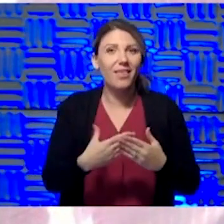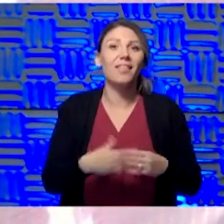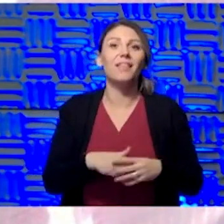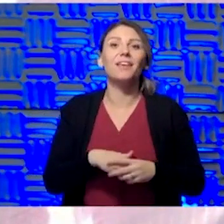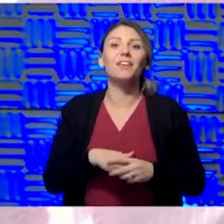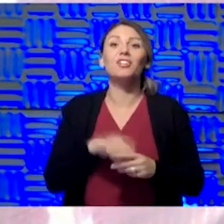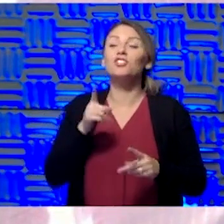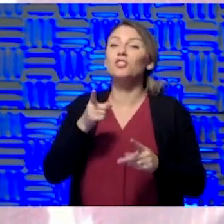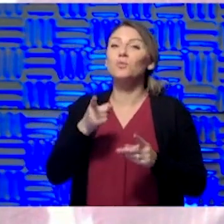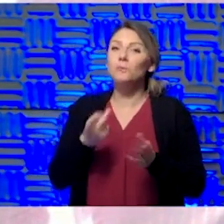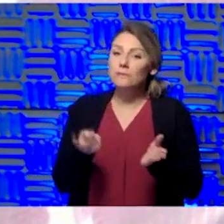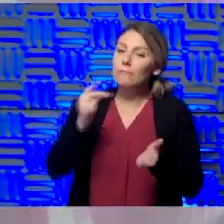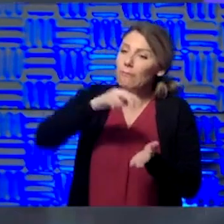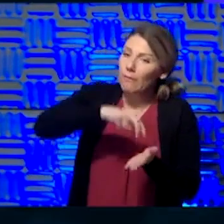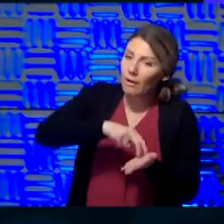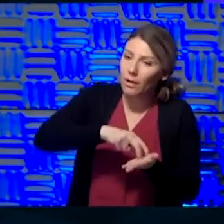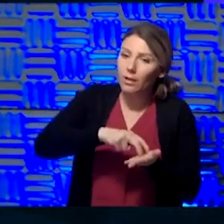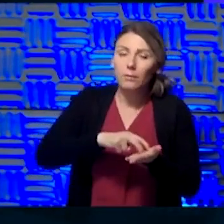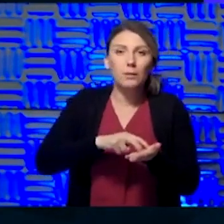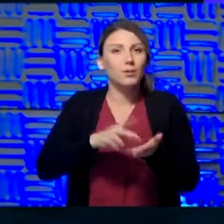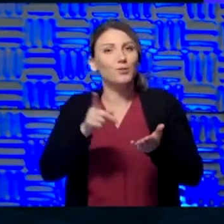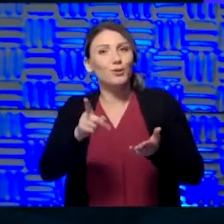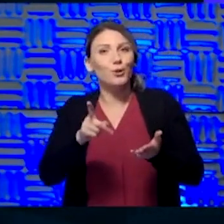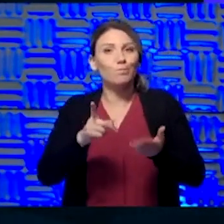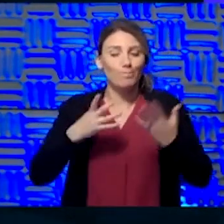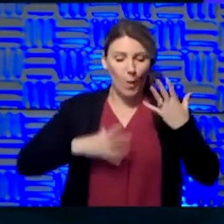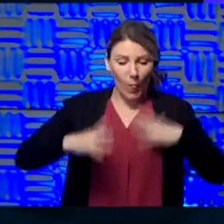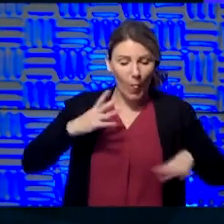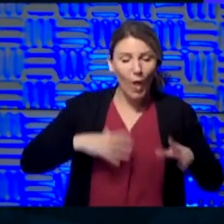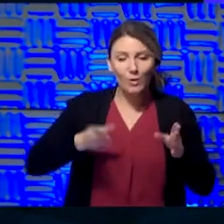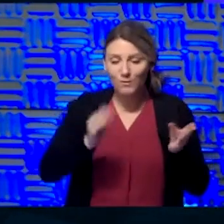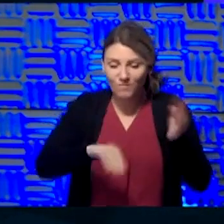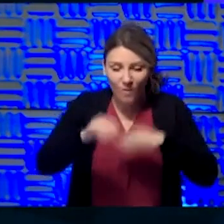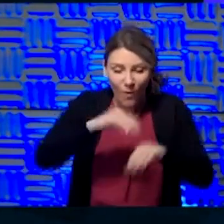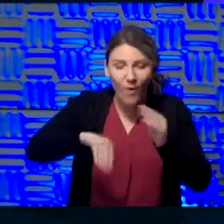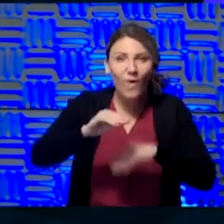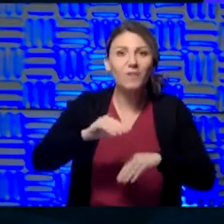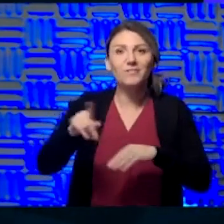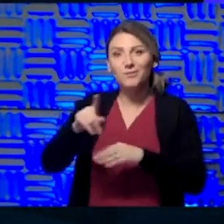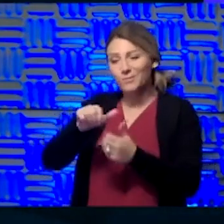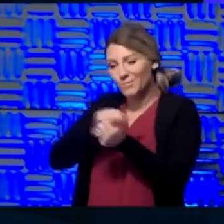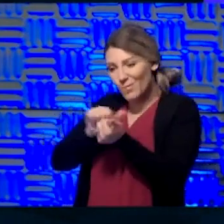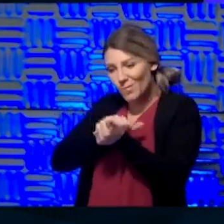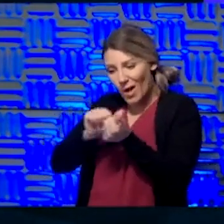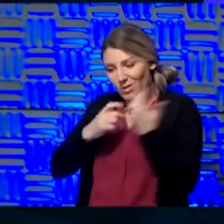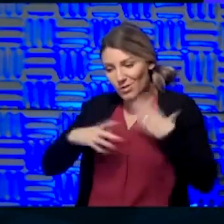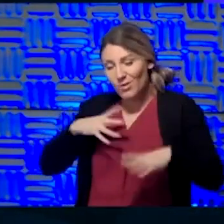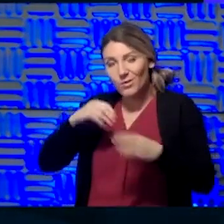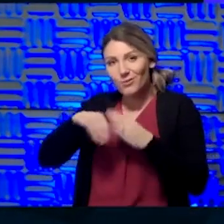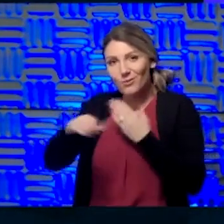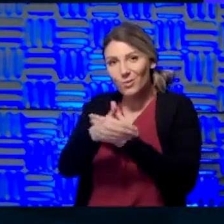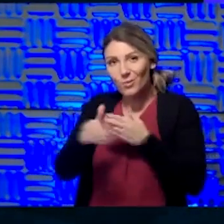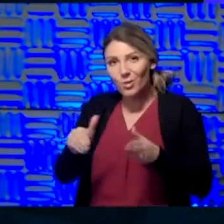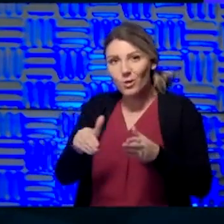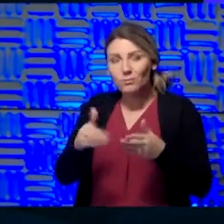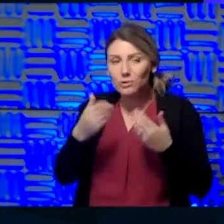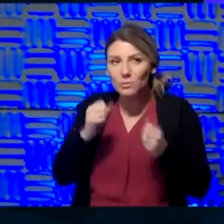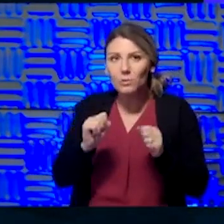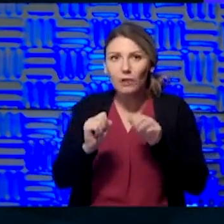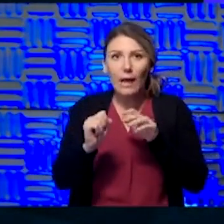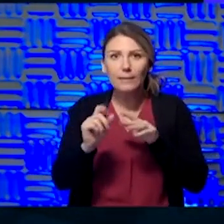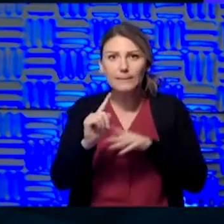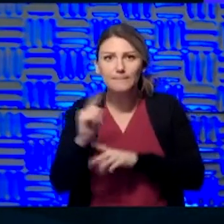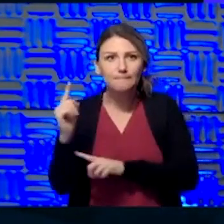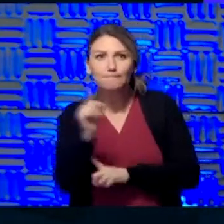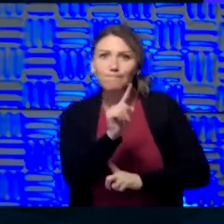getting up, she was folding the clothes in her room, she was washing the clothes in her room, and she would try to come out in the hallway